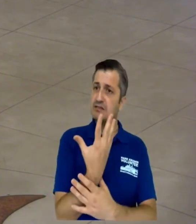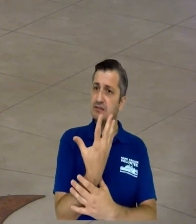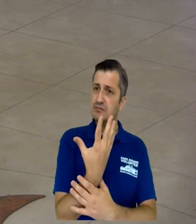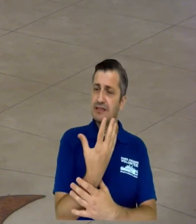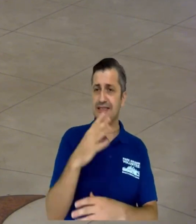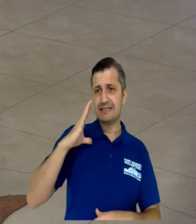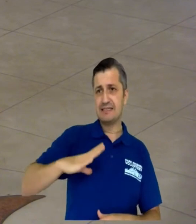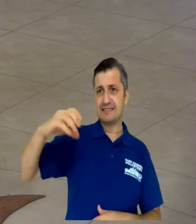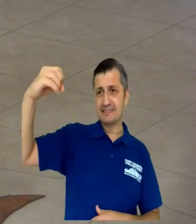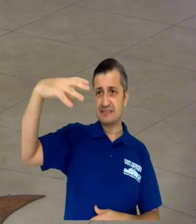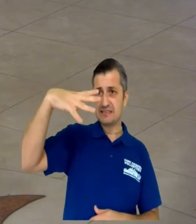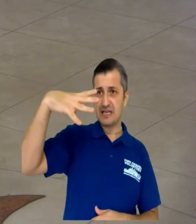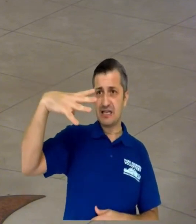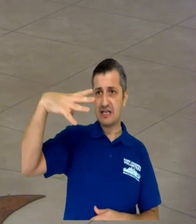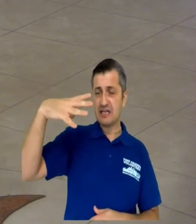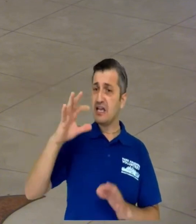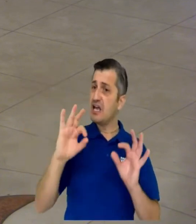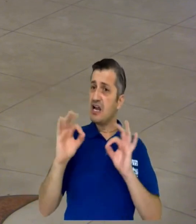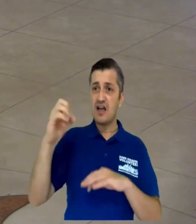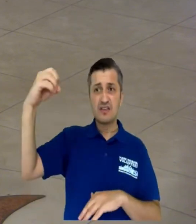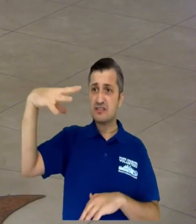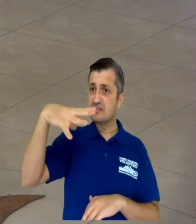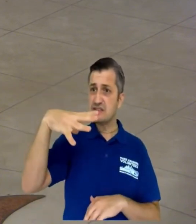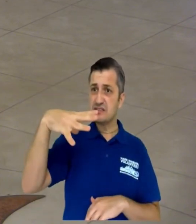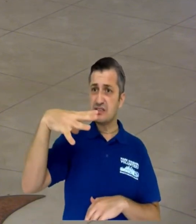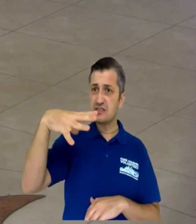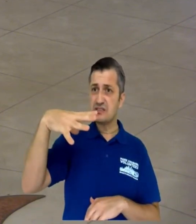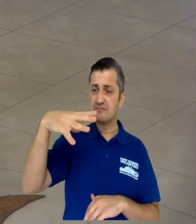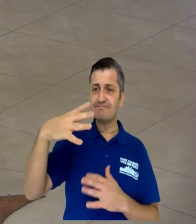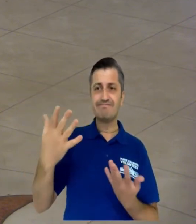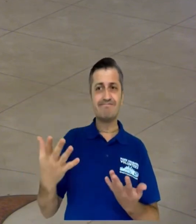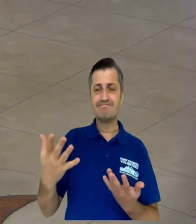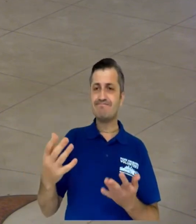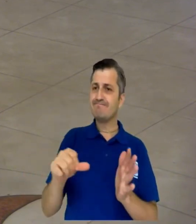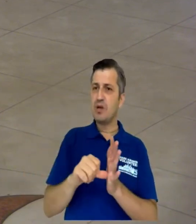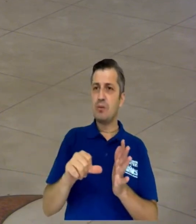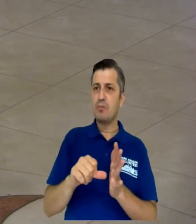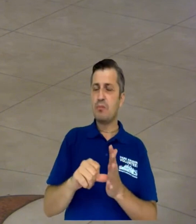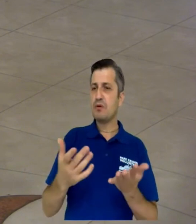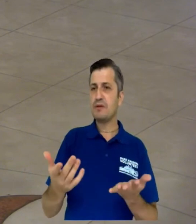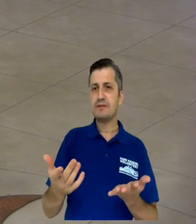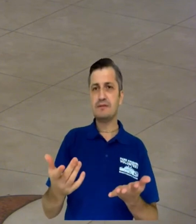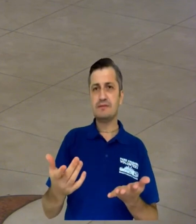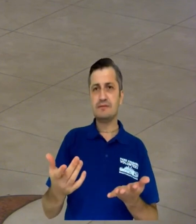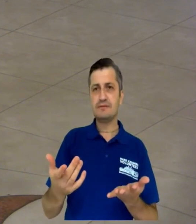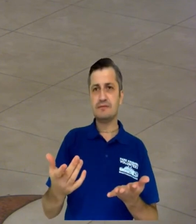be excess carbon dioxide, and that causes, you know what that causes? That causes a lot of